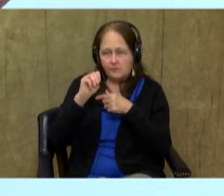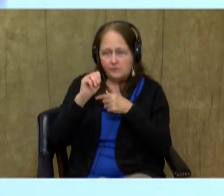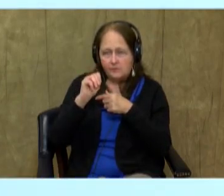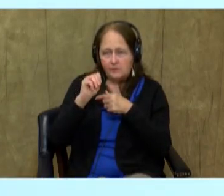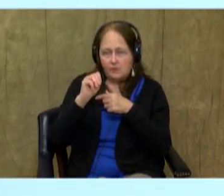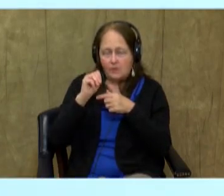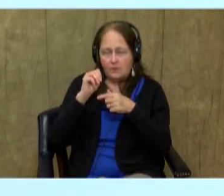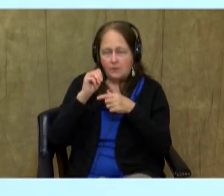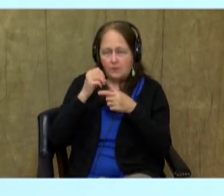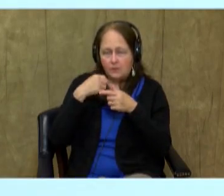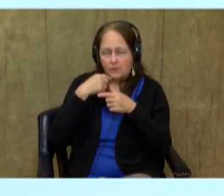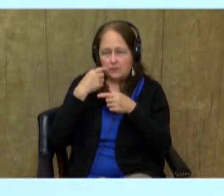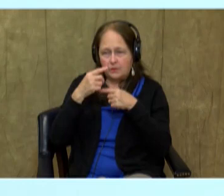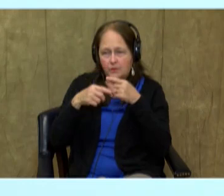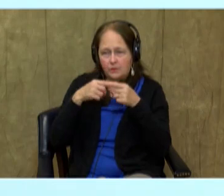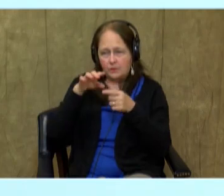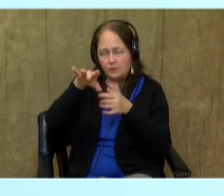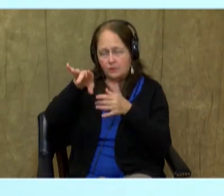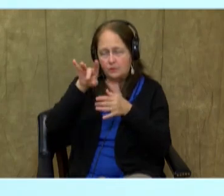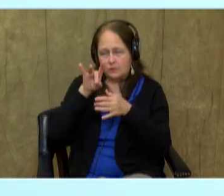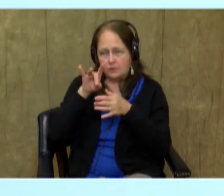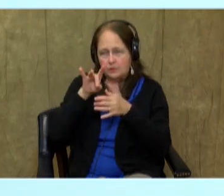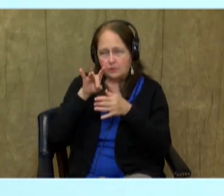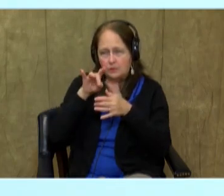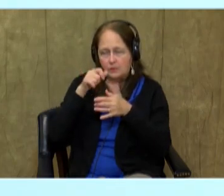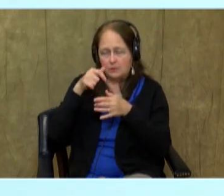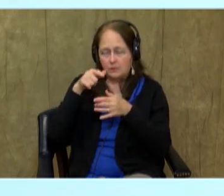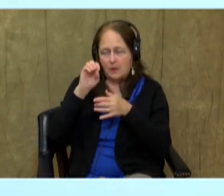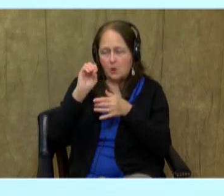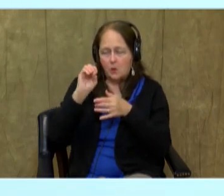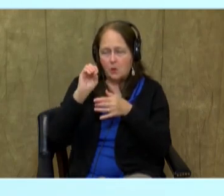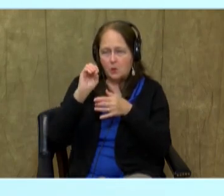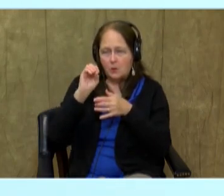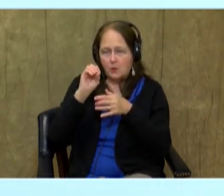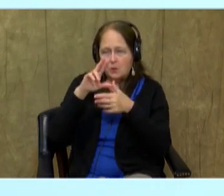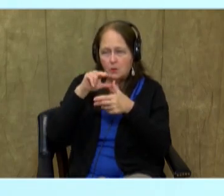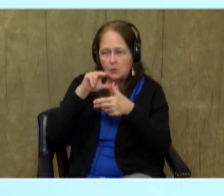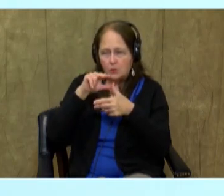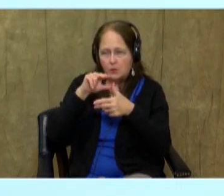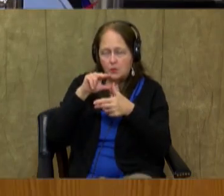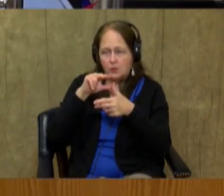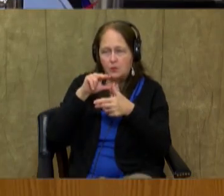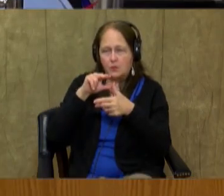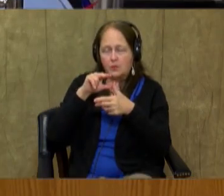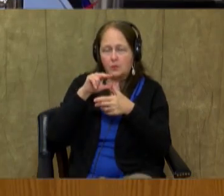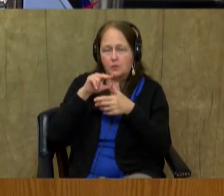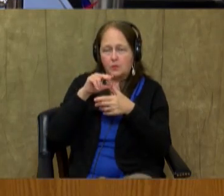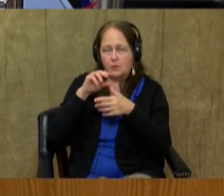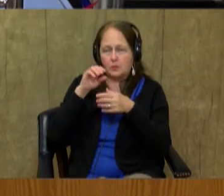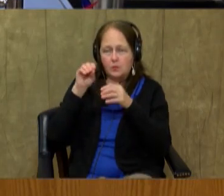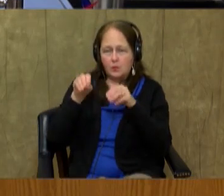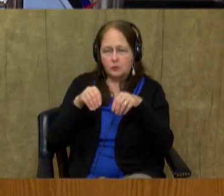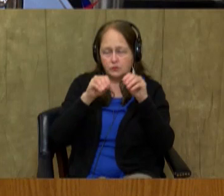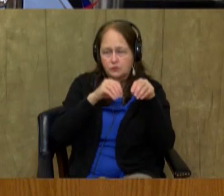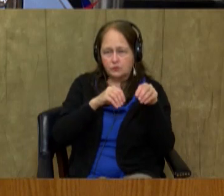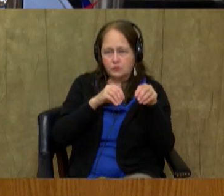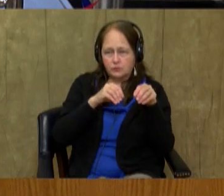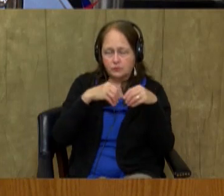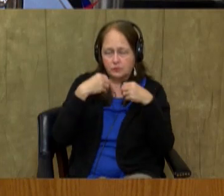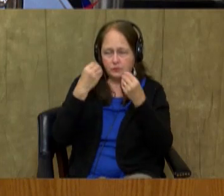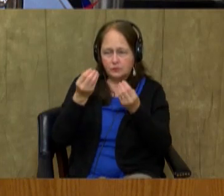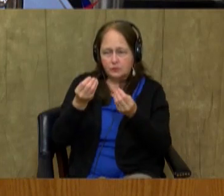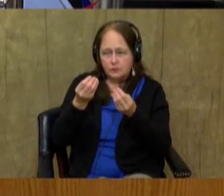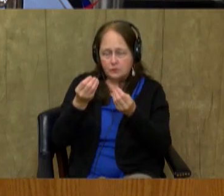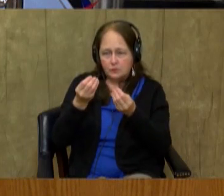poll. I told them that they could choose between the Apollo missions, hurricanes, local ecology, or oceans, and then I gave